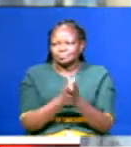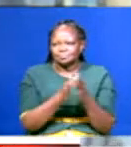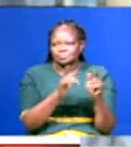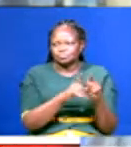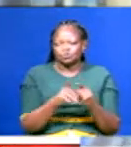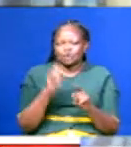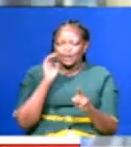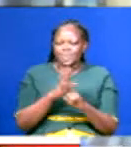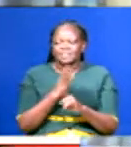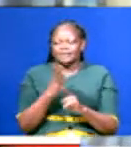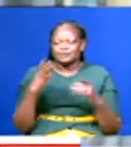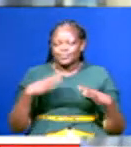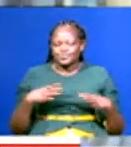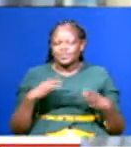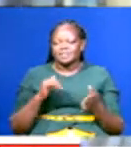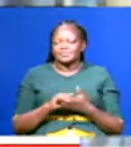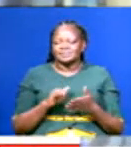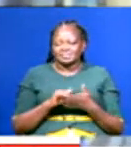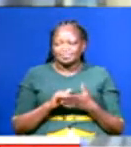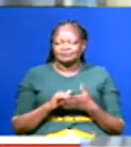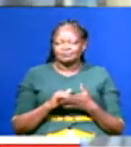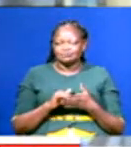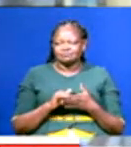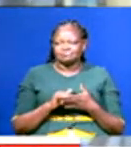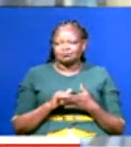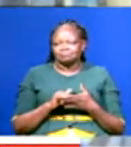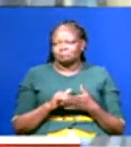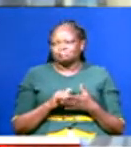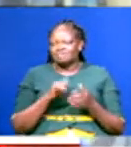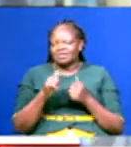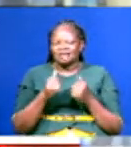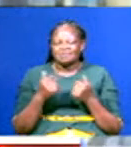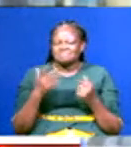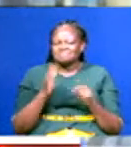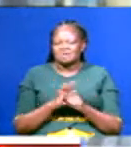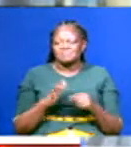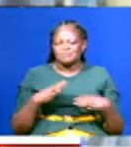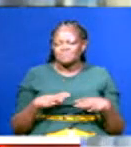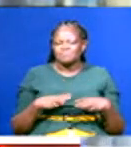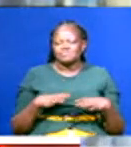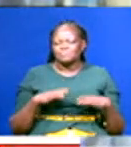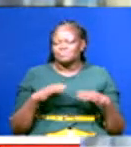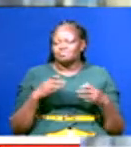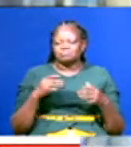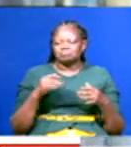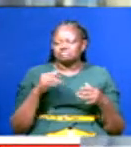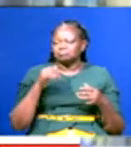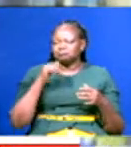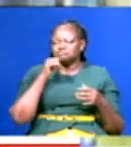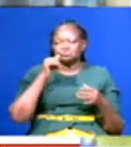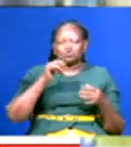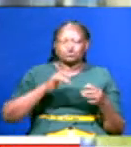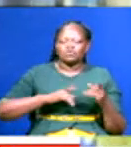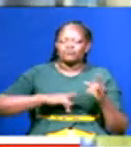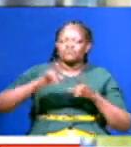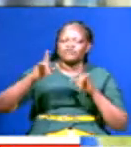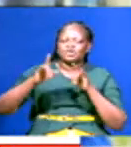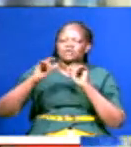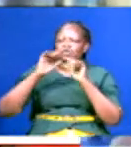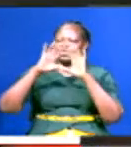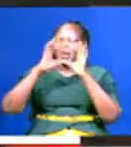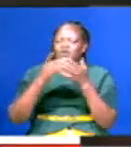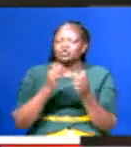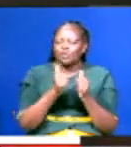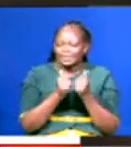them to people and places, right? A lot of them will get to leave the slums to compete, even travel the world to compete, right, in